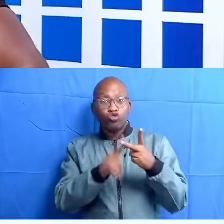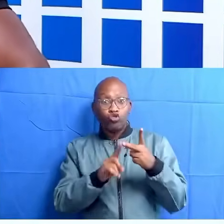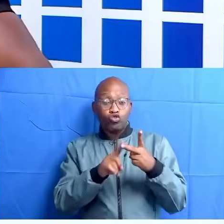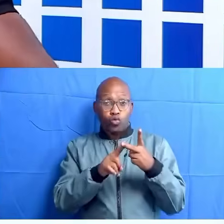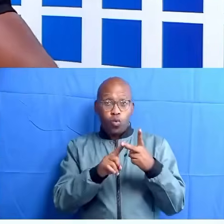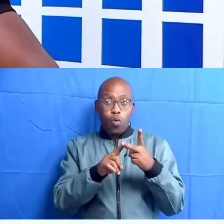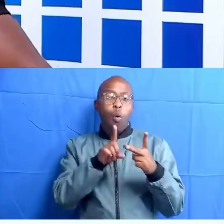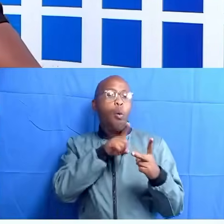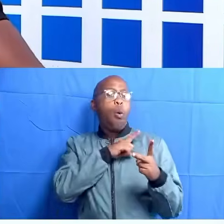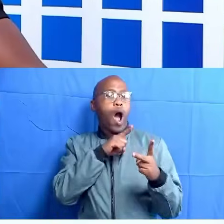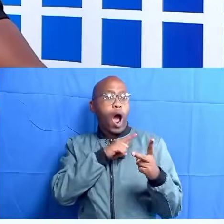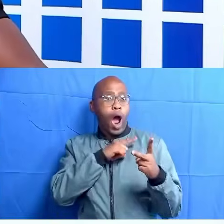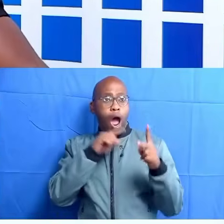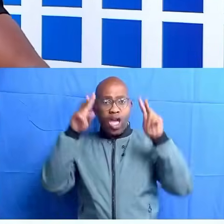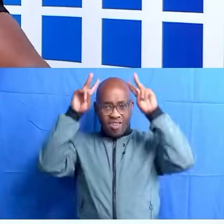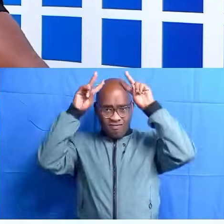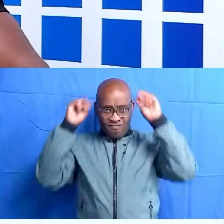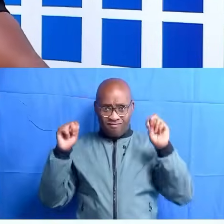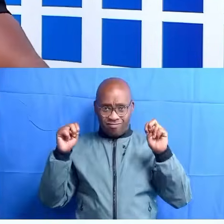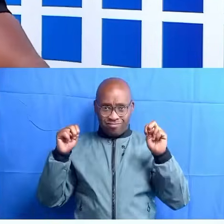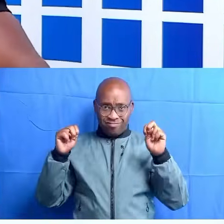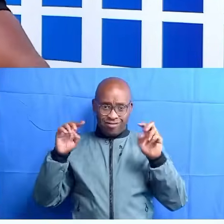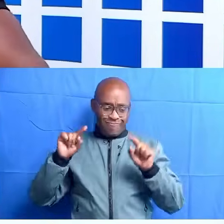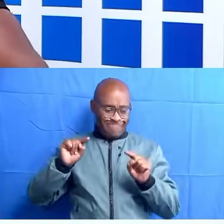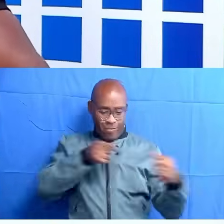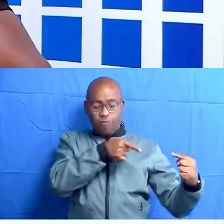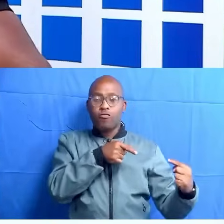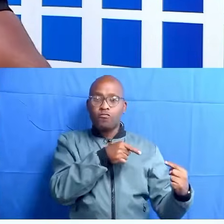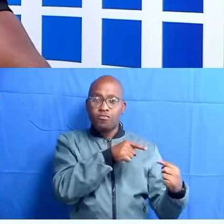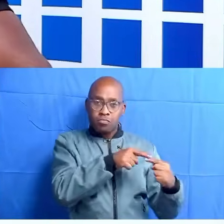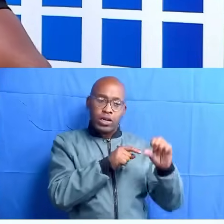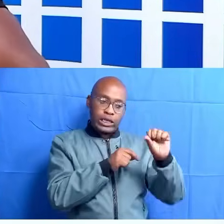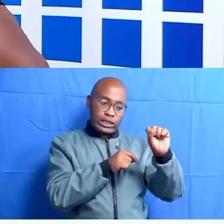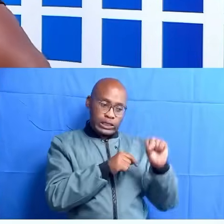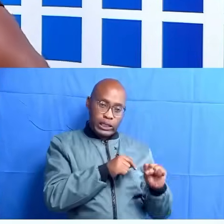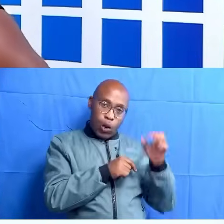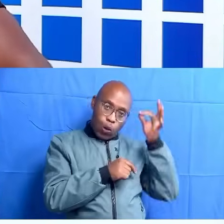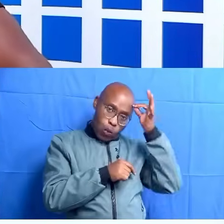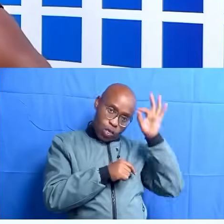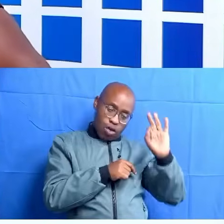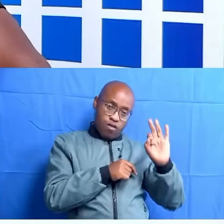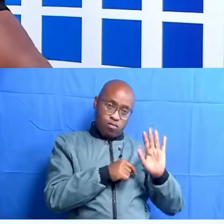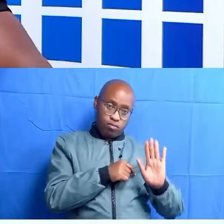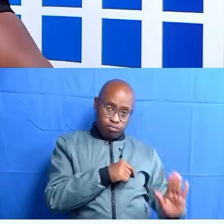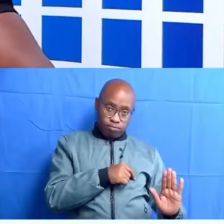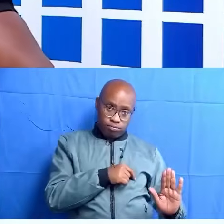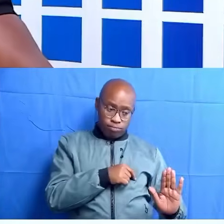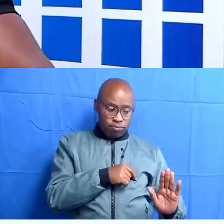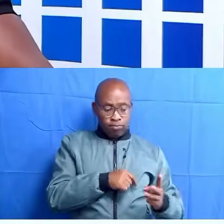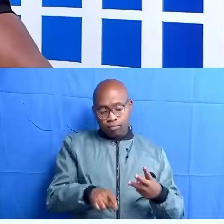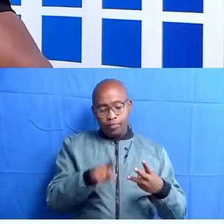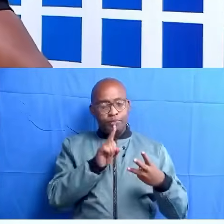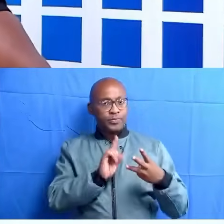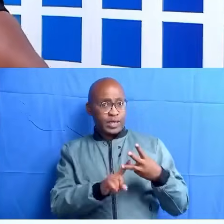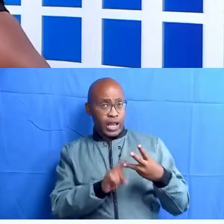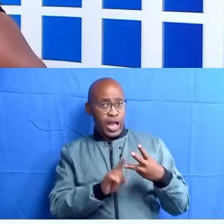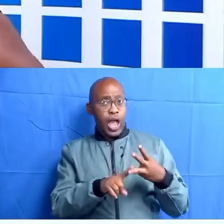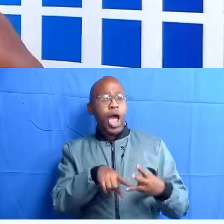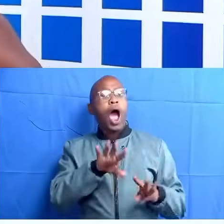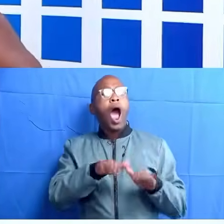government. Then the safe village system failed because they could not identify the Viet